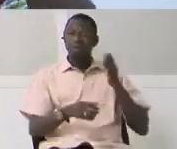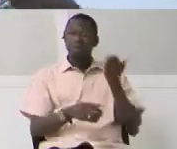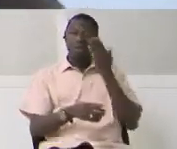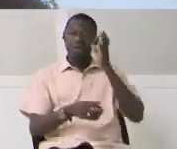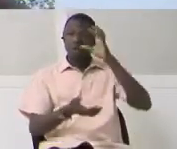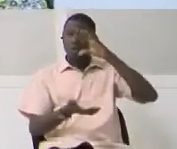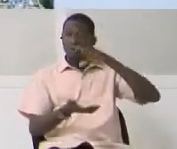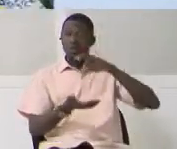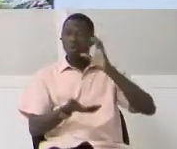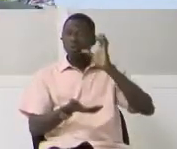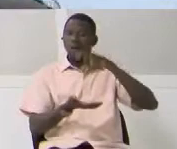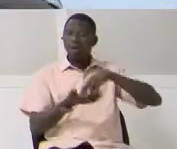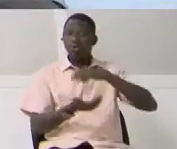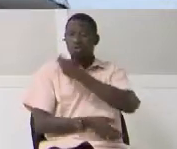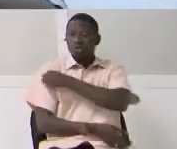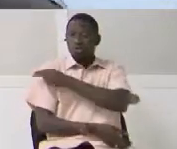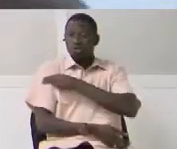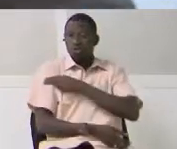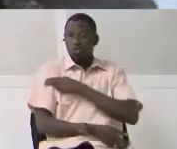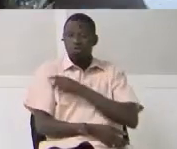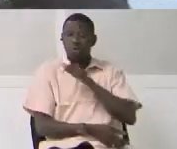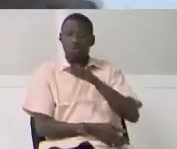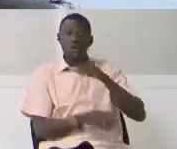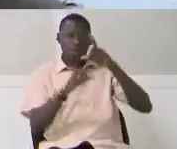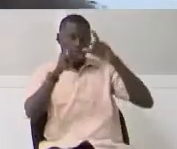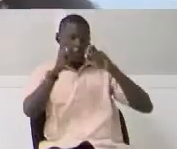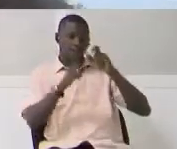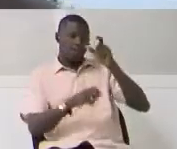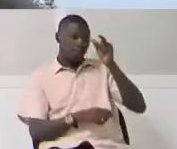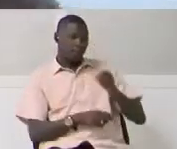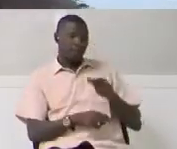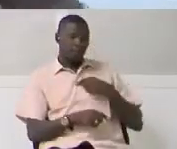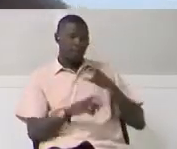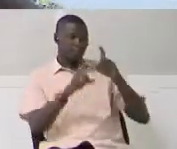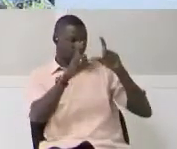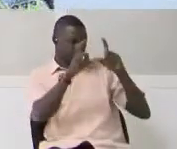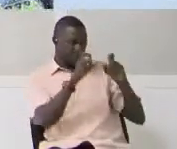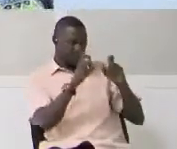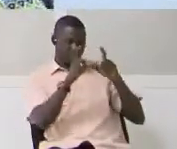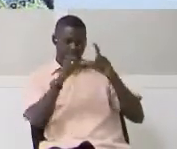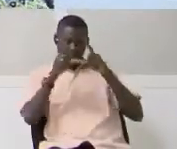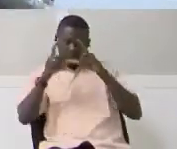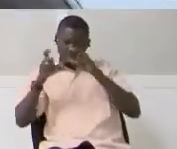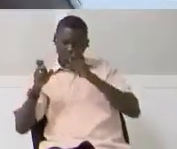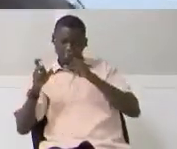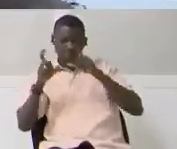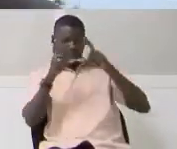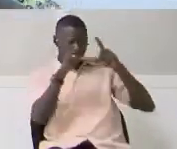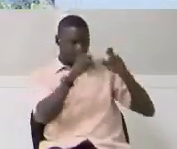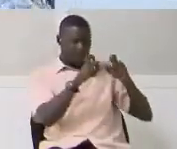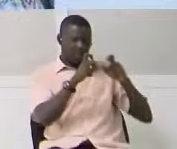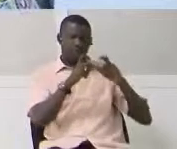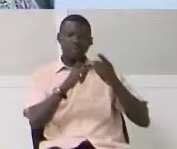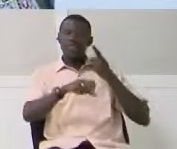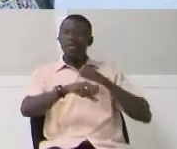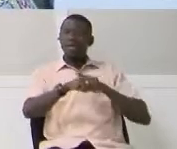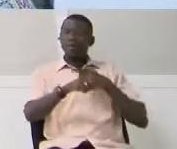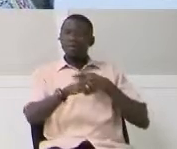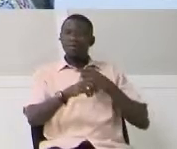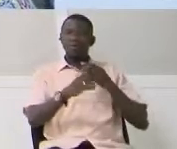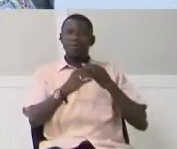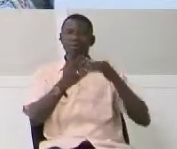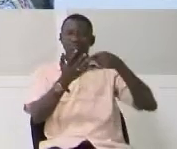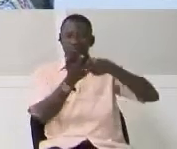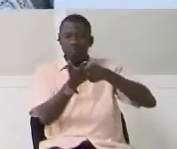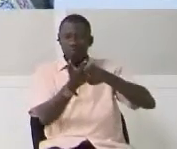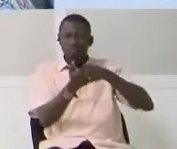bi bobu ñu amé ñu gaay di pengu ci yaramam bi pour fana release pen bi yoy yep lami nak ko don Natal xam nga. While